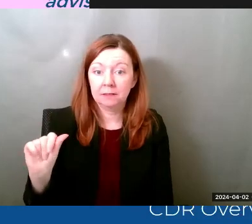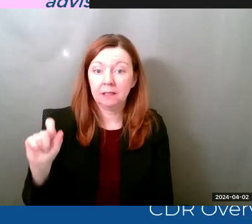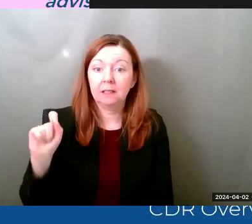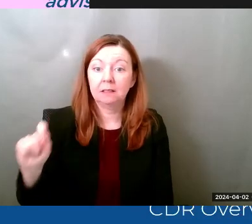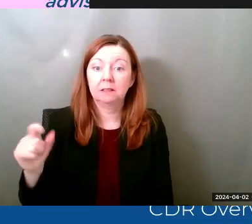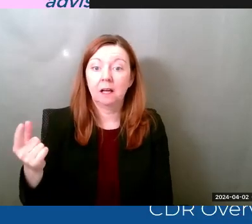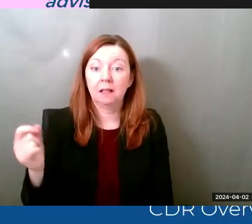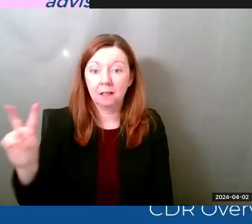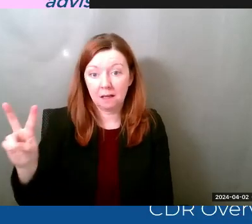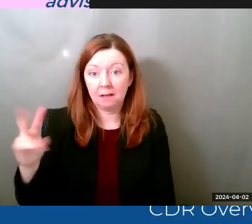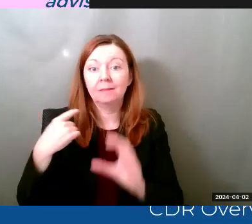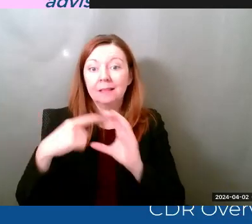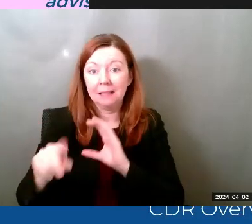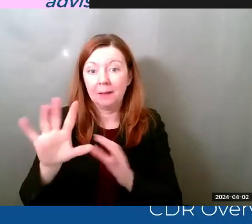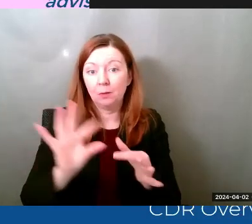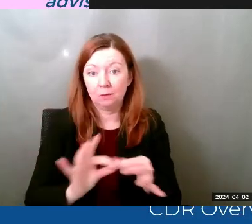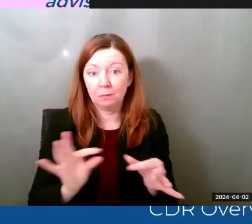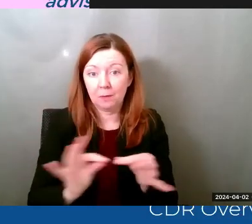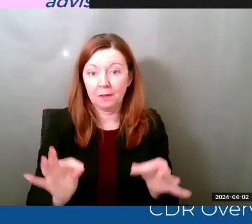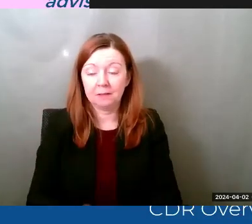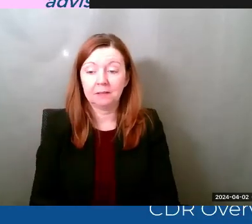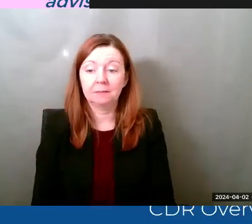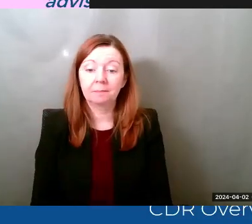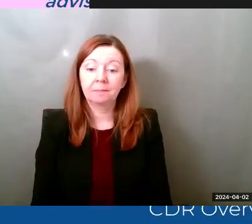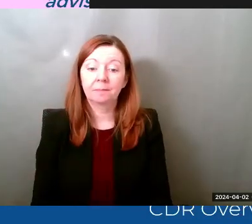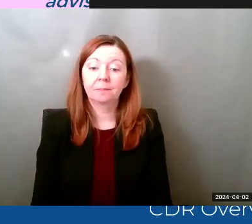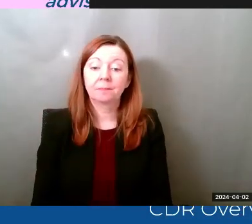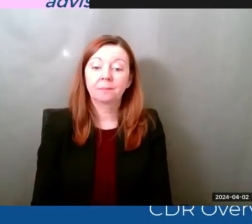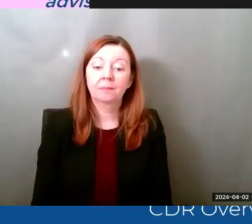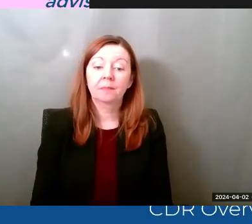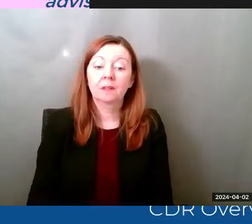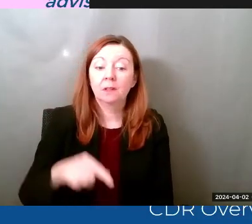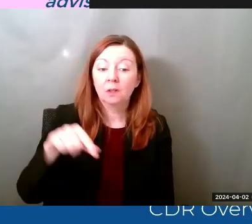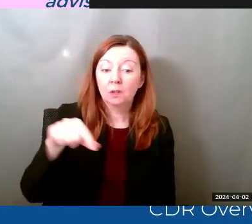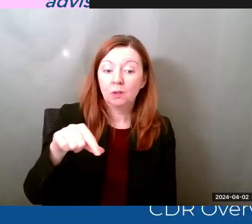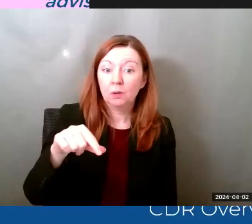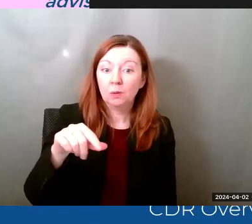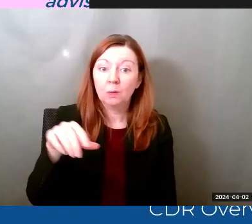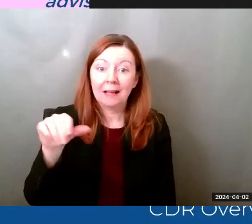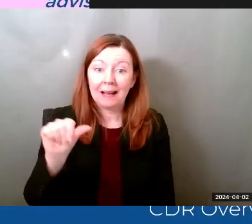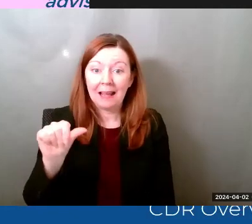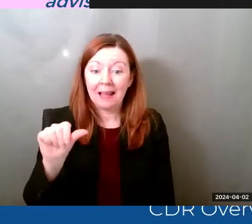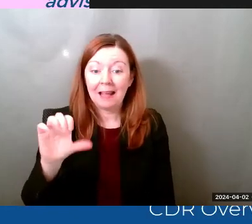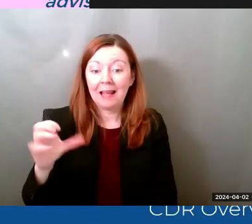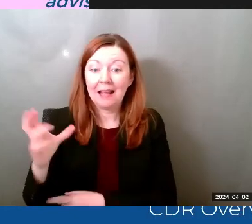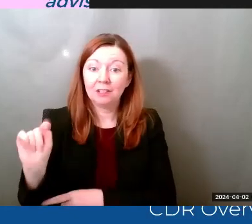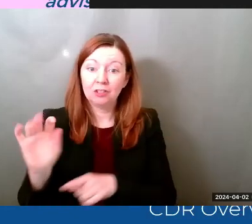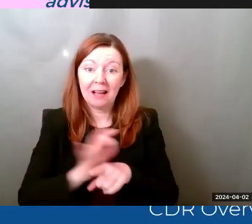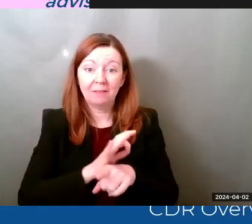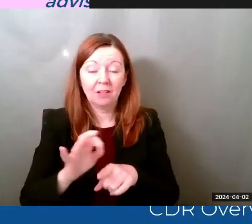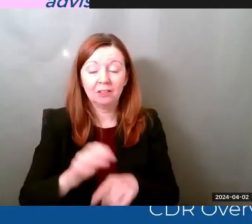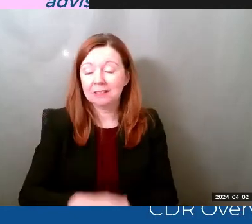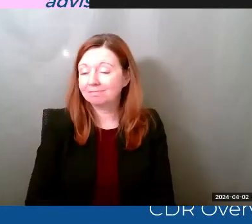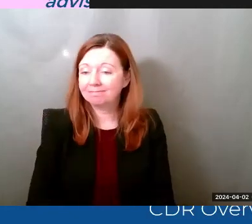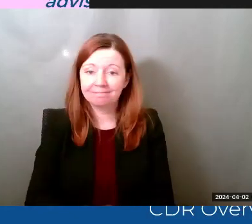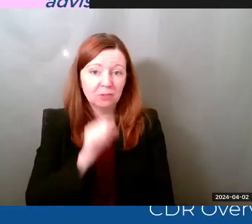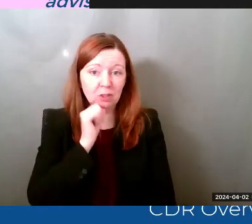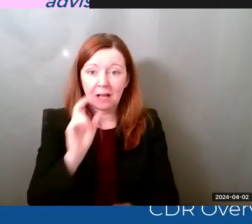cdr@phila.gov. The Q&A and chat functions should not be used to share project